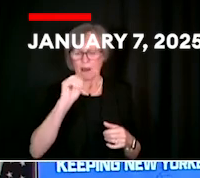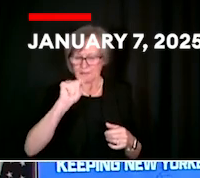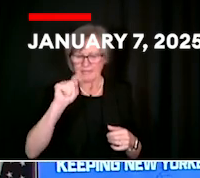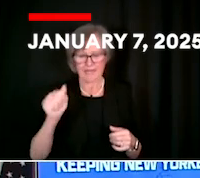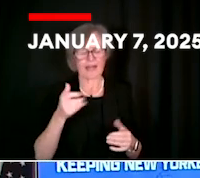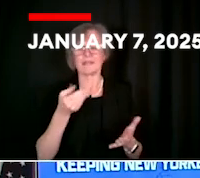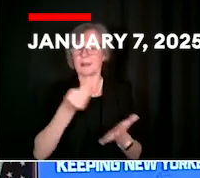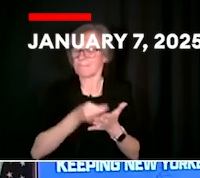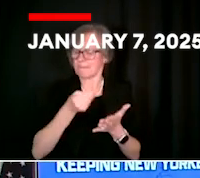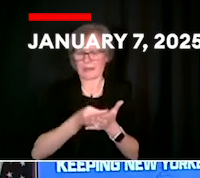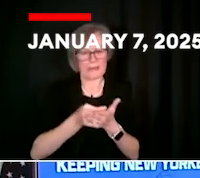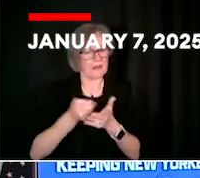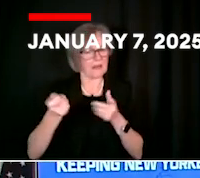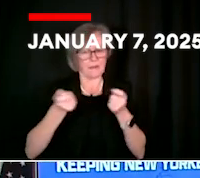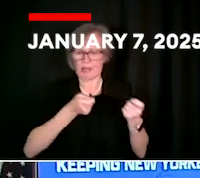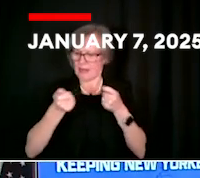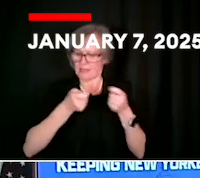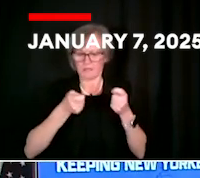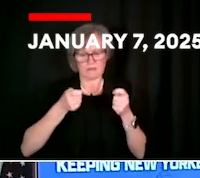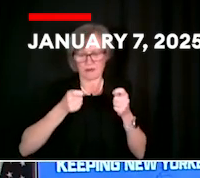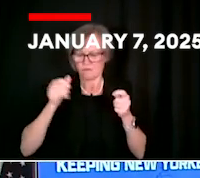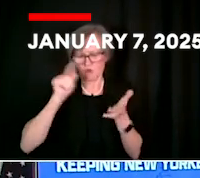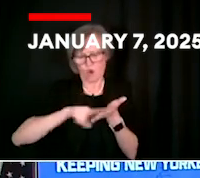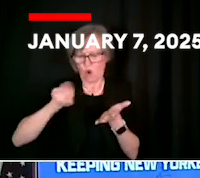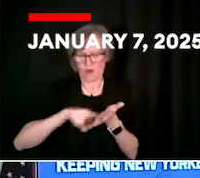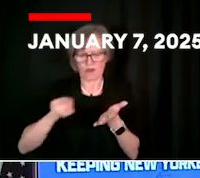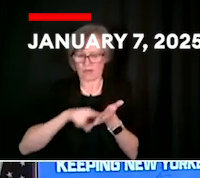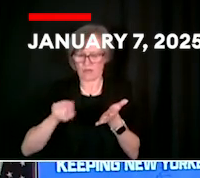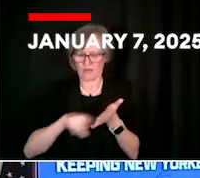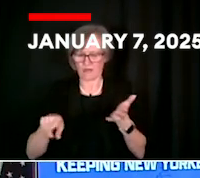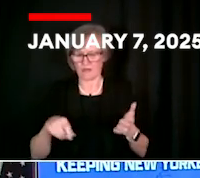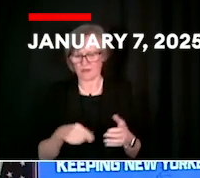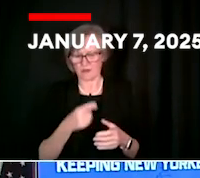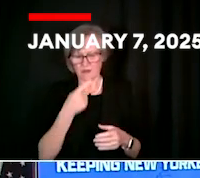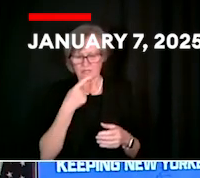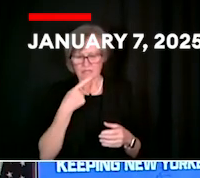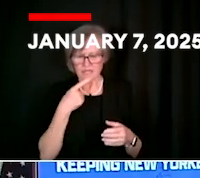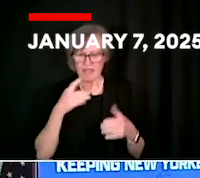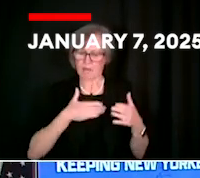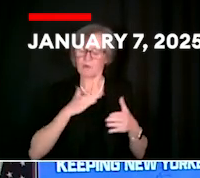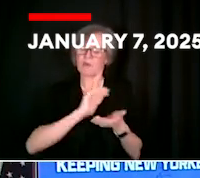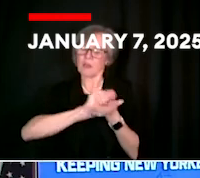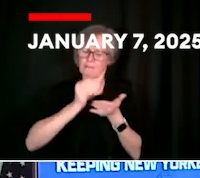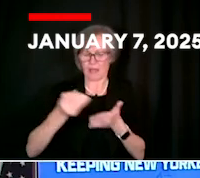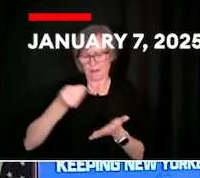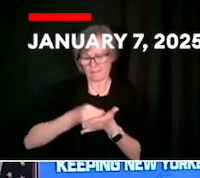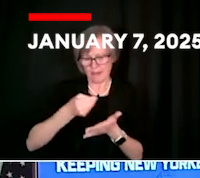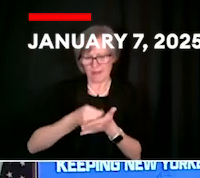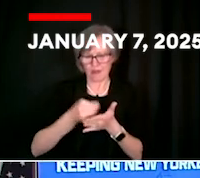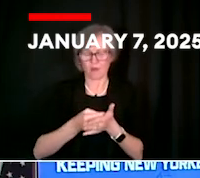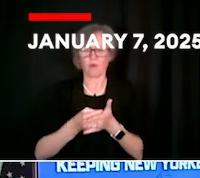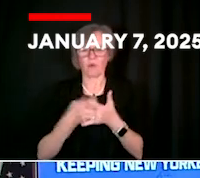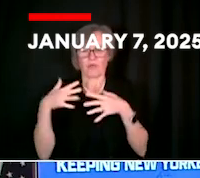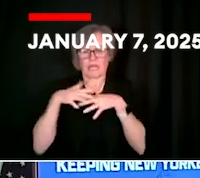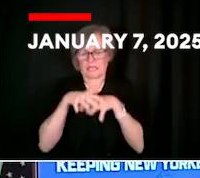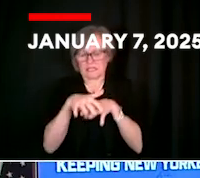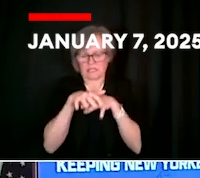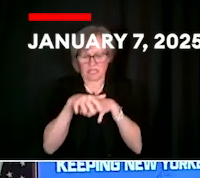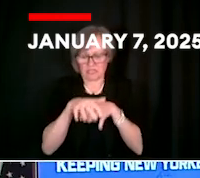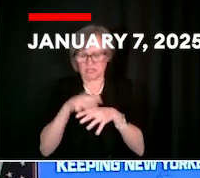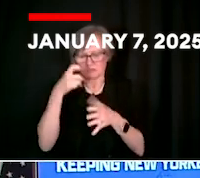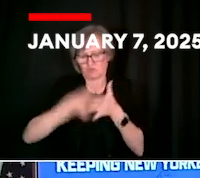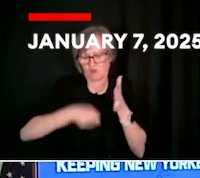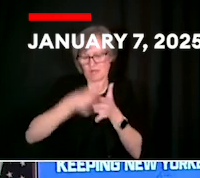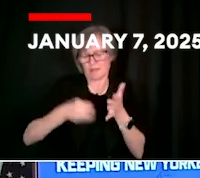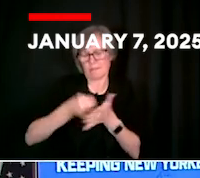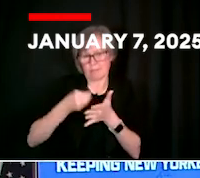audited. He went on to say that he was happy with how they were managing their money with this influx of congestion pricing funds that is coming in. Now, you've